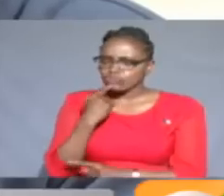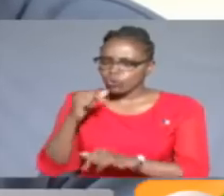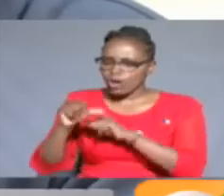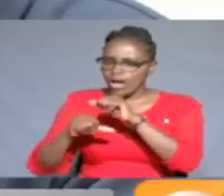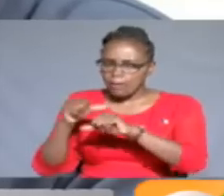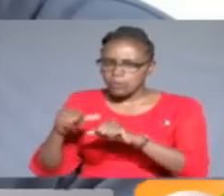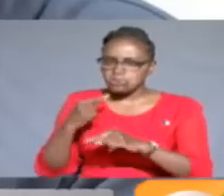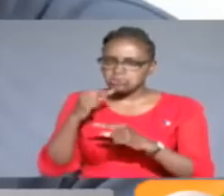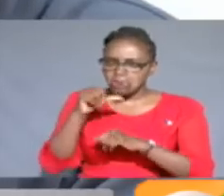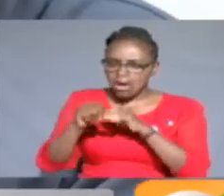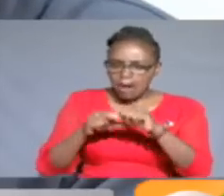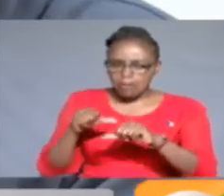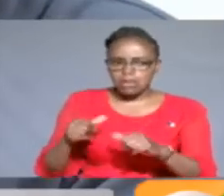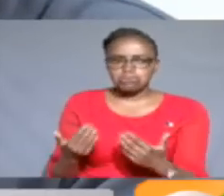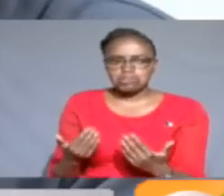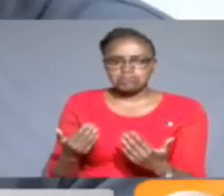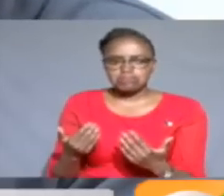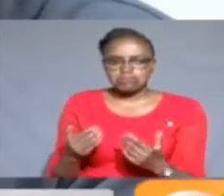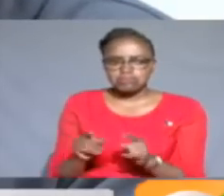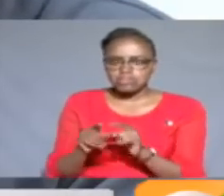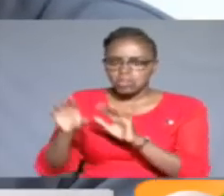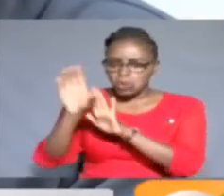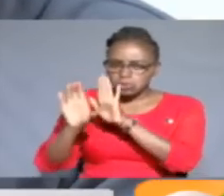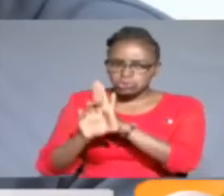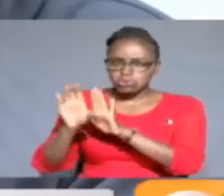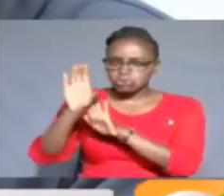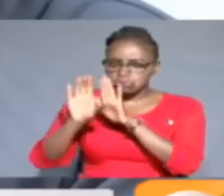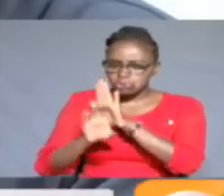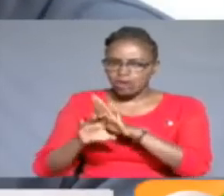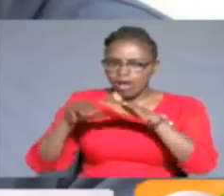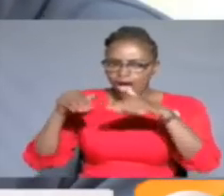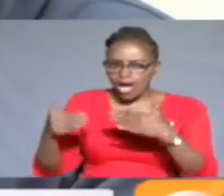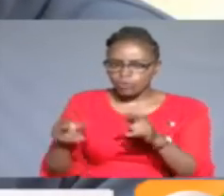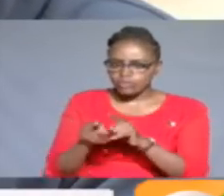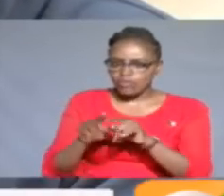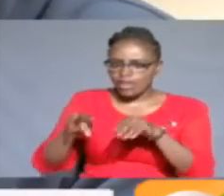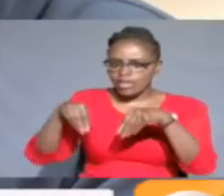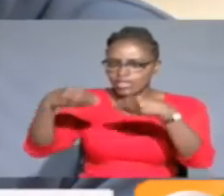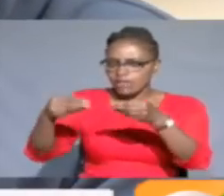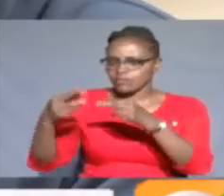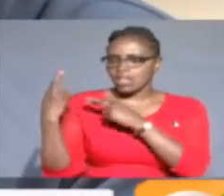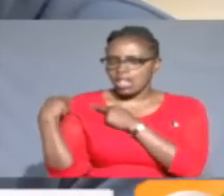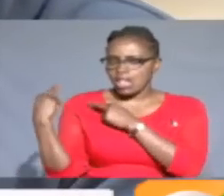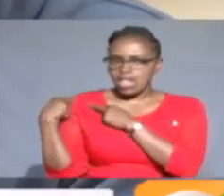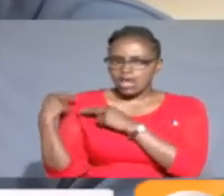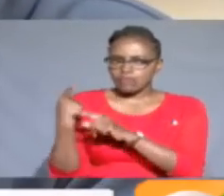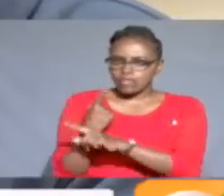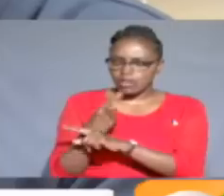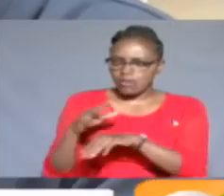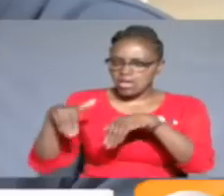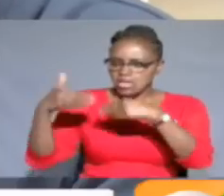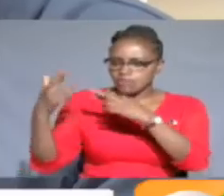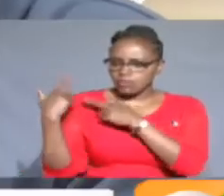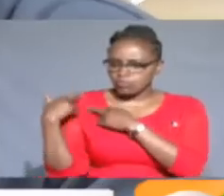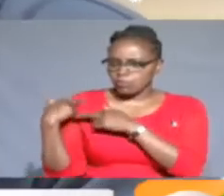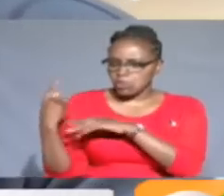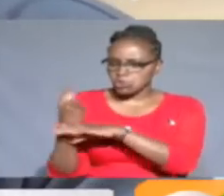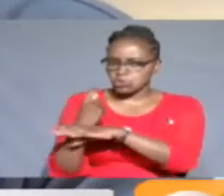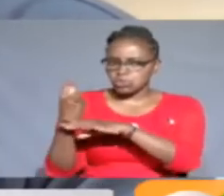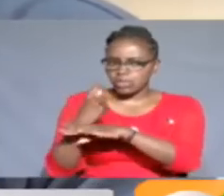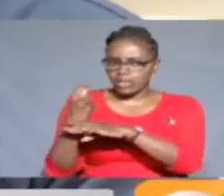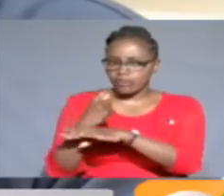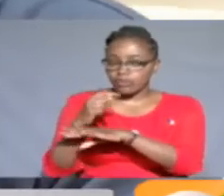about the constitution and the way it delegates, or rather it allocates the role of training to